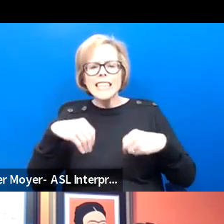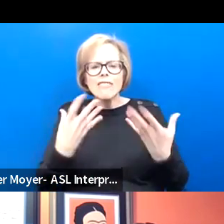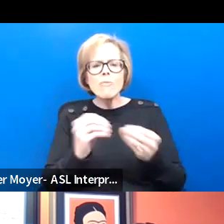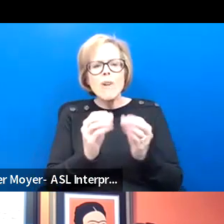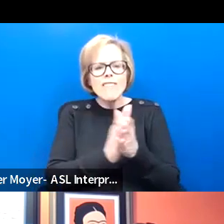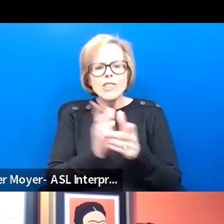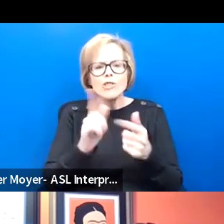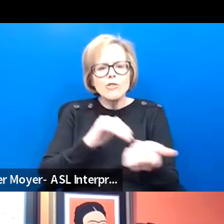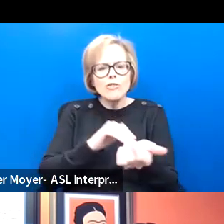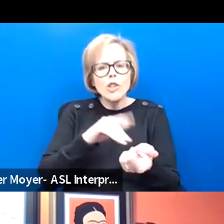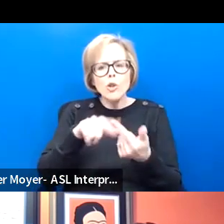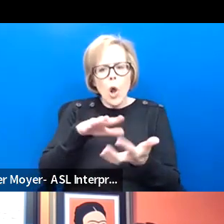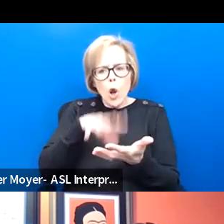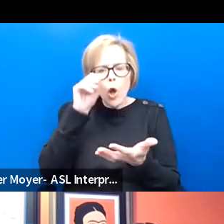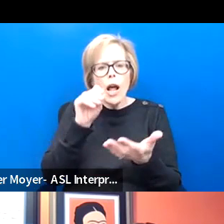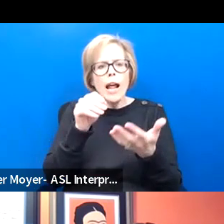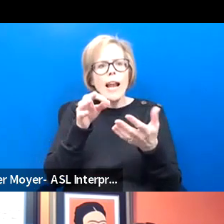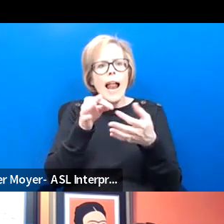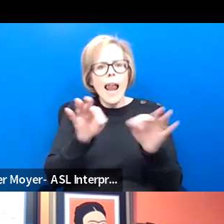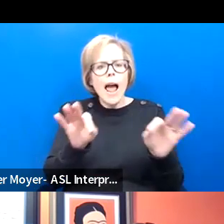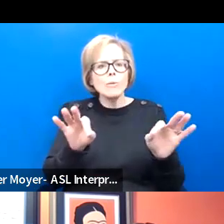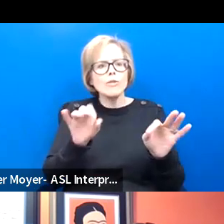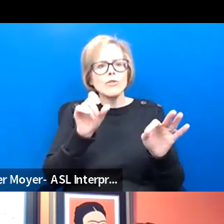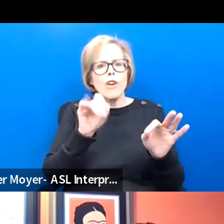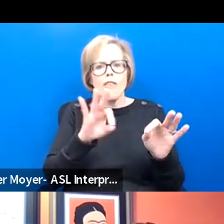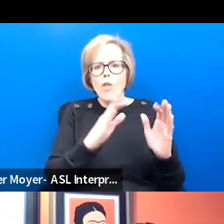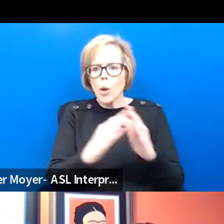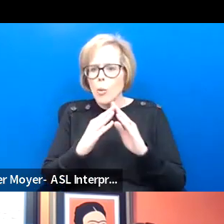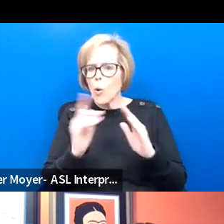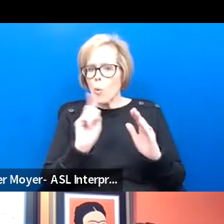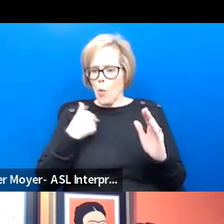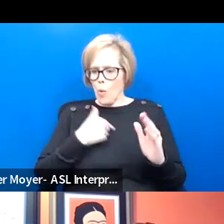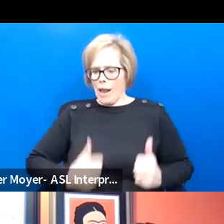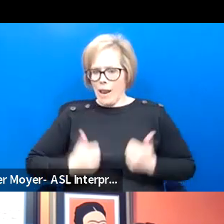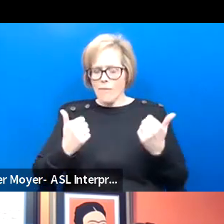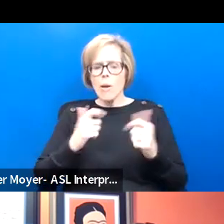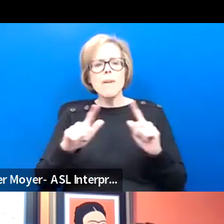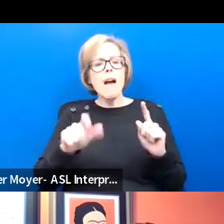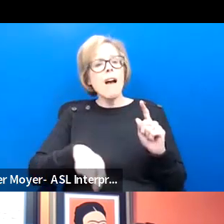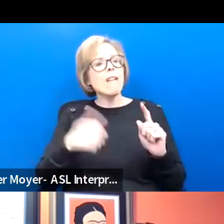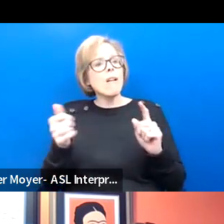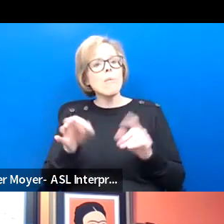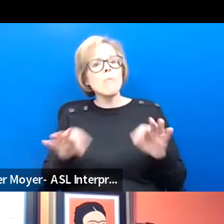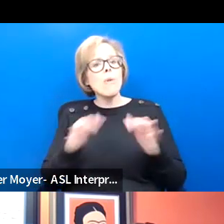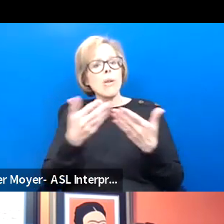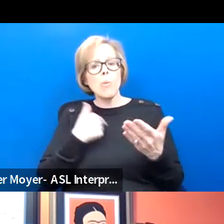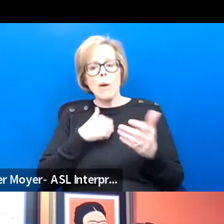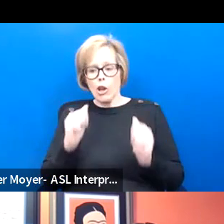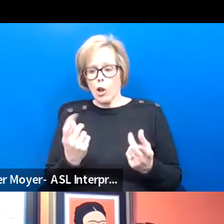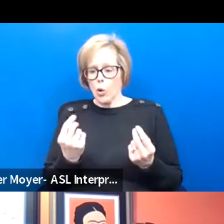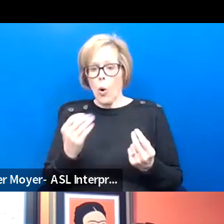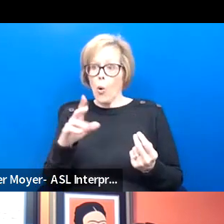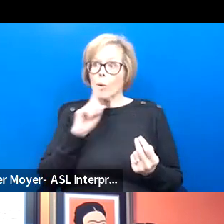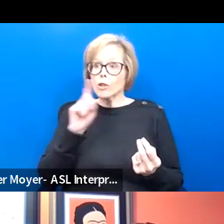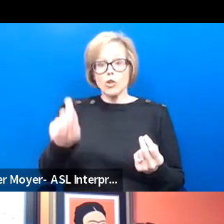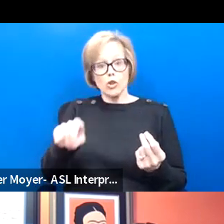to physicians to learn the languages of the community that we live in. But another big thing that we can start doing, or we should be doing,